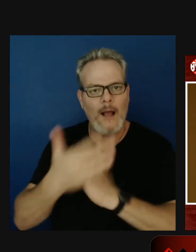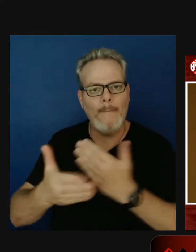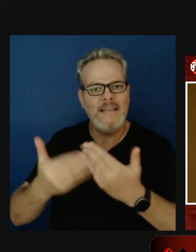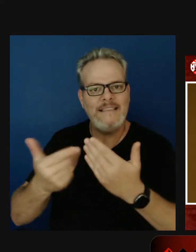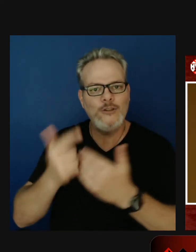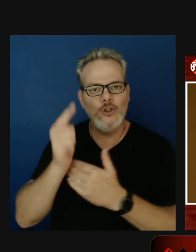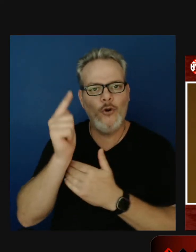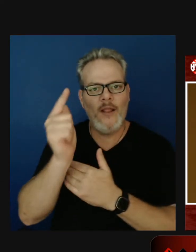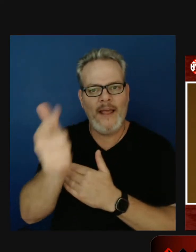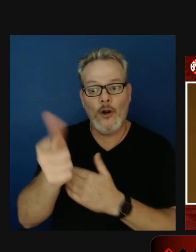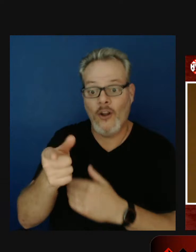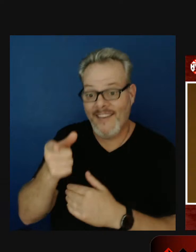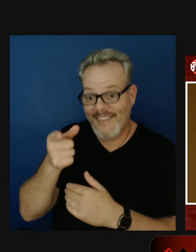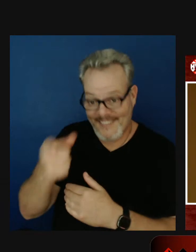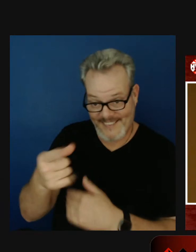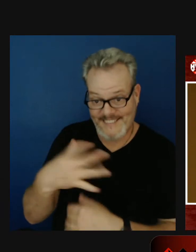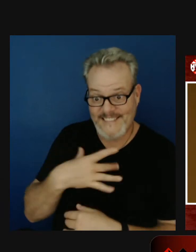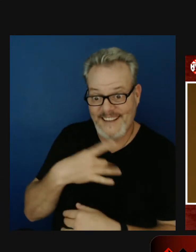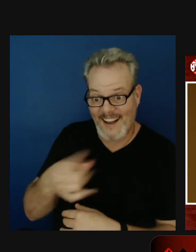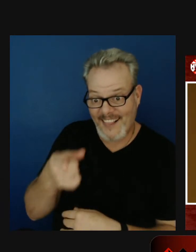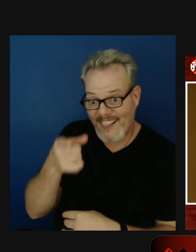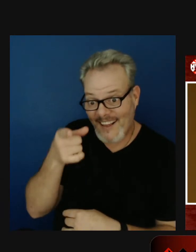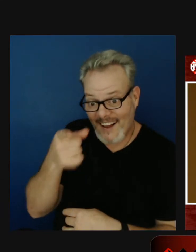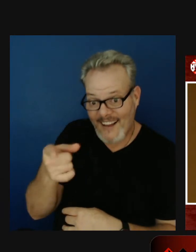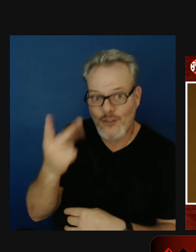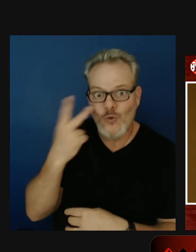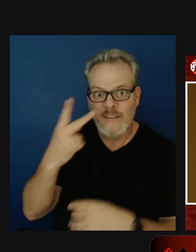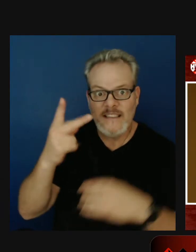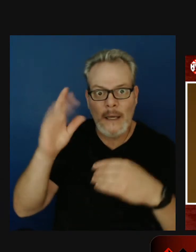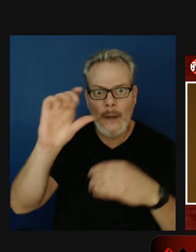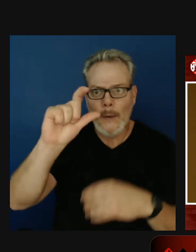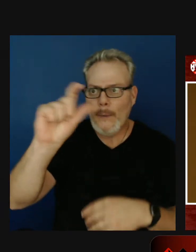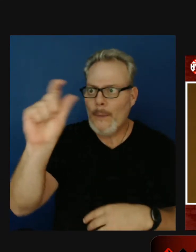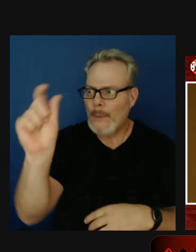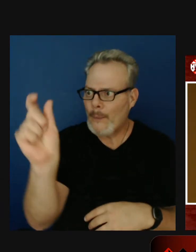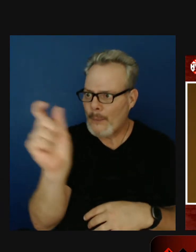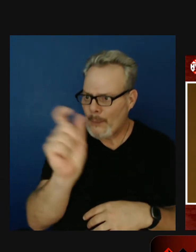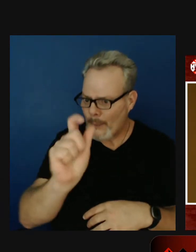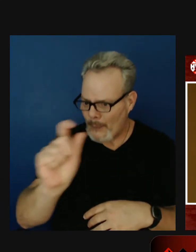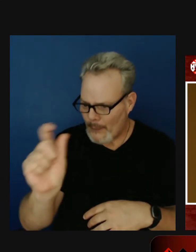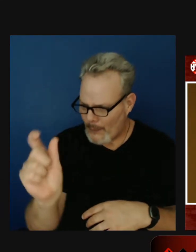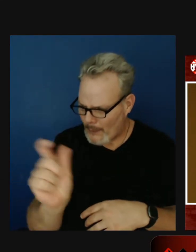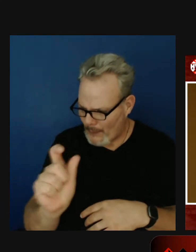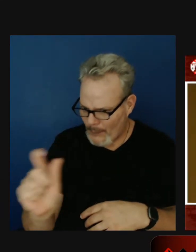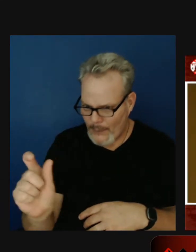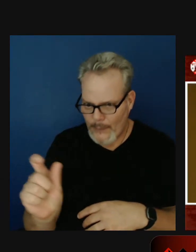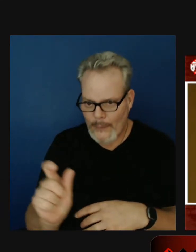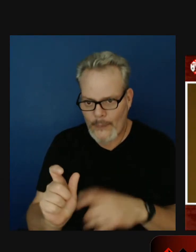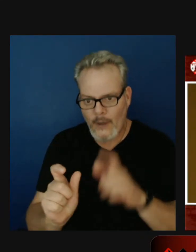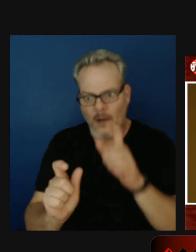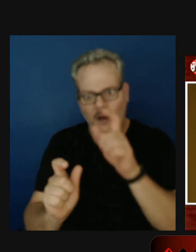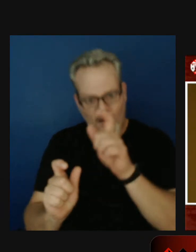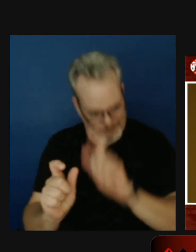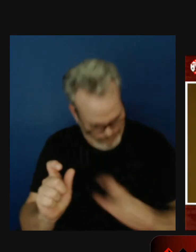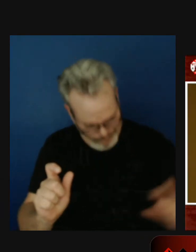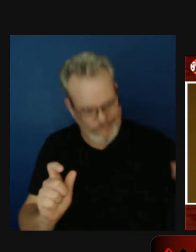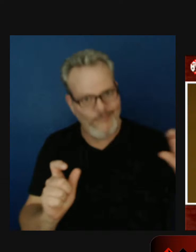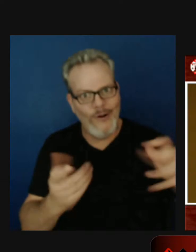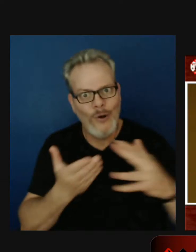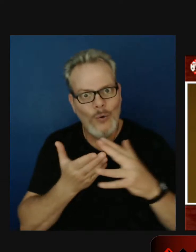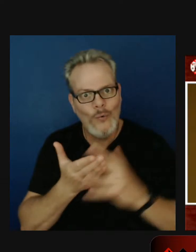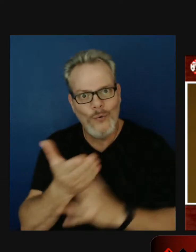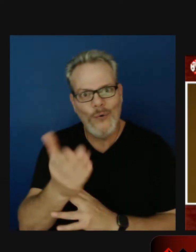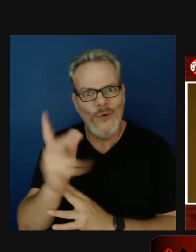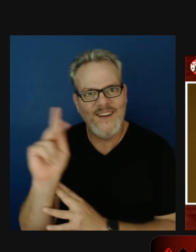is this one right here, where you can see it's coming down Mauna Loa, cuts across, and then it cuts all the way across Kilauea as well.